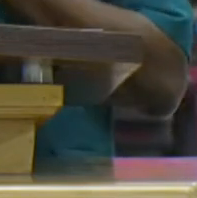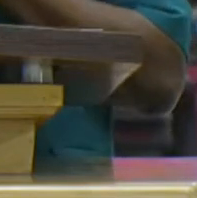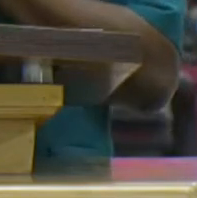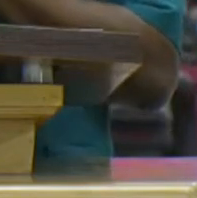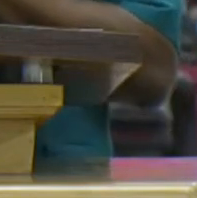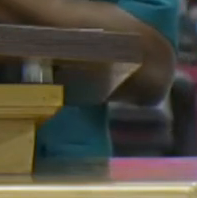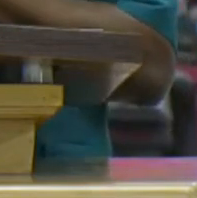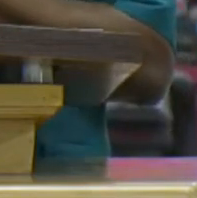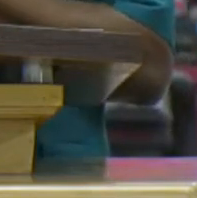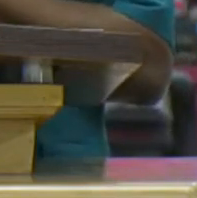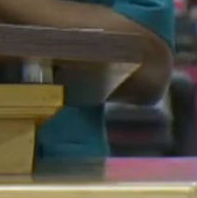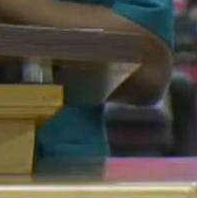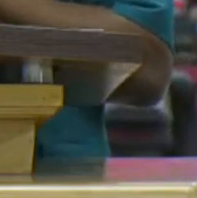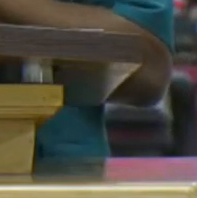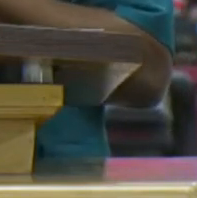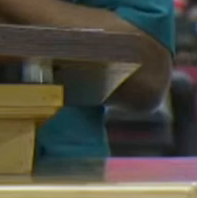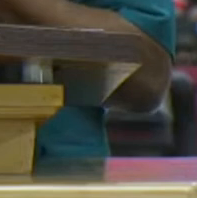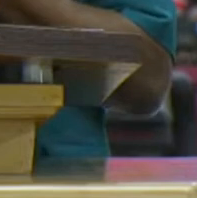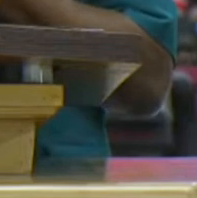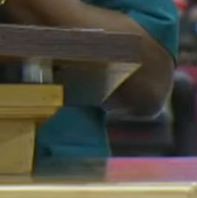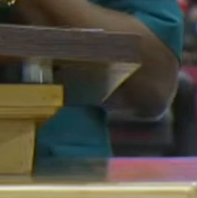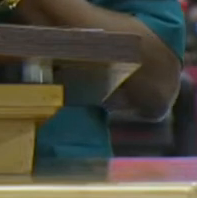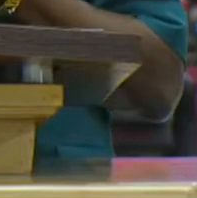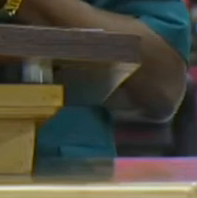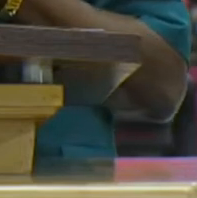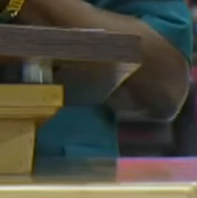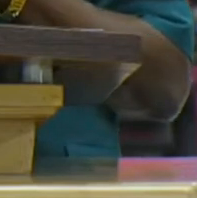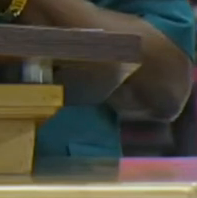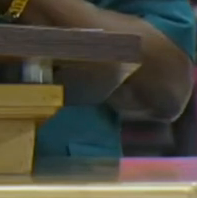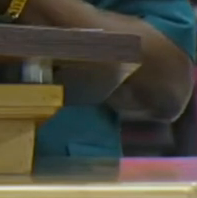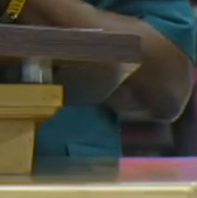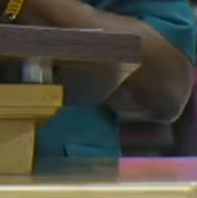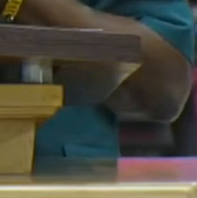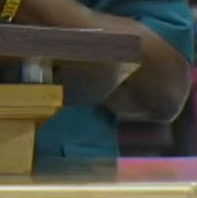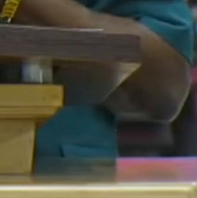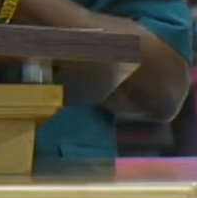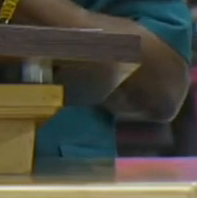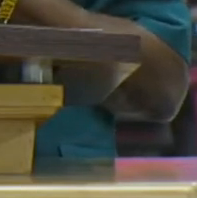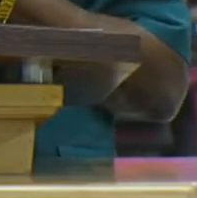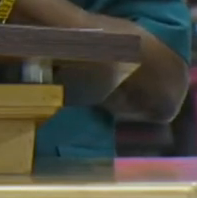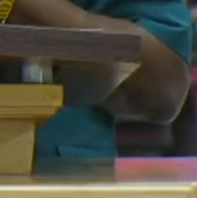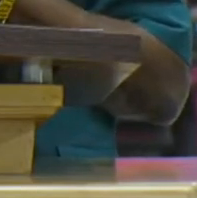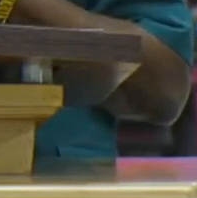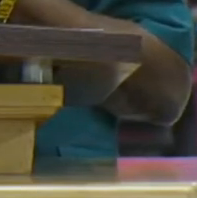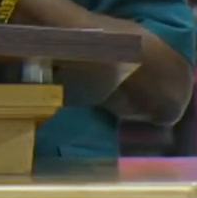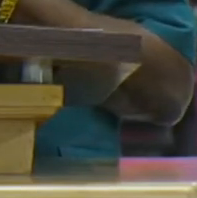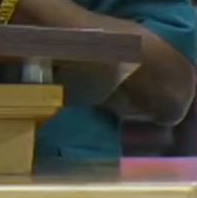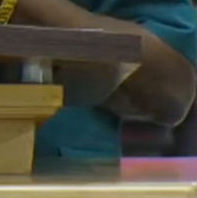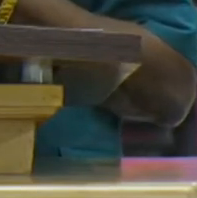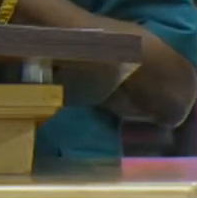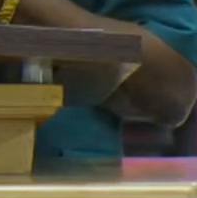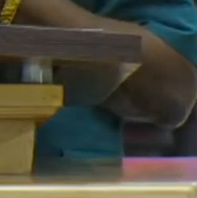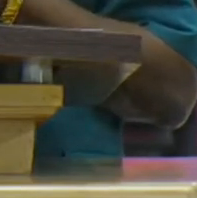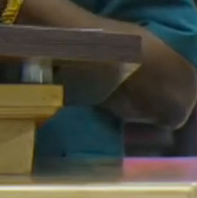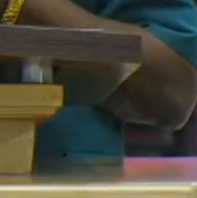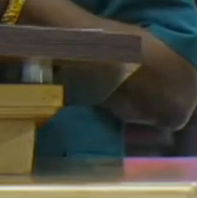or it had been stolen by the enemy, tabi ota ti e ti ji gbe lo,